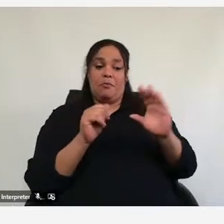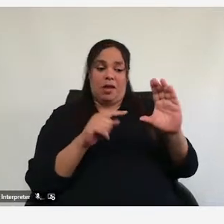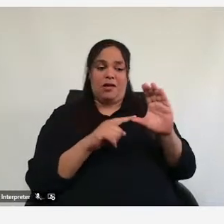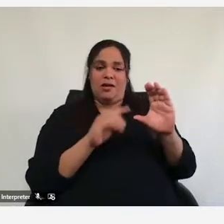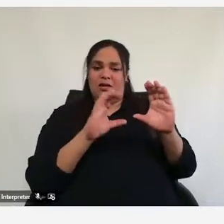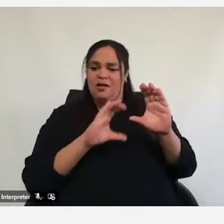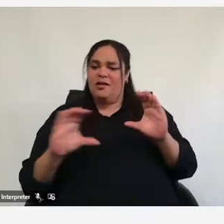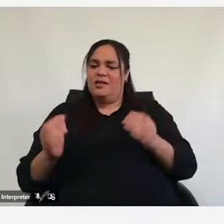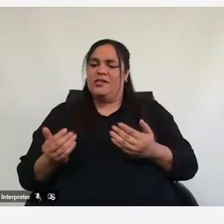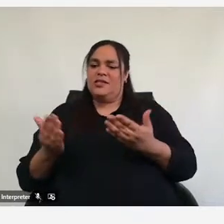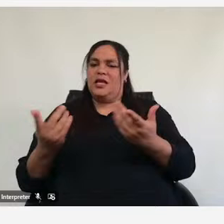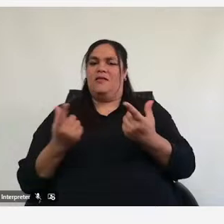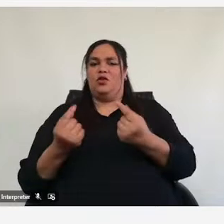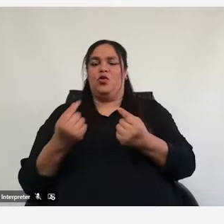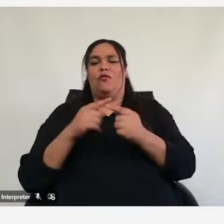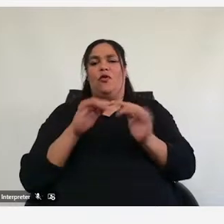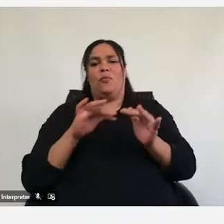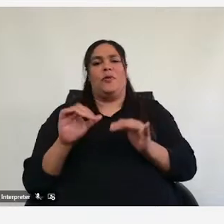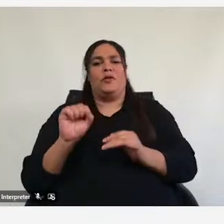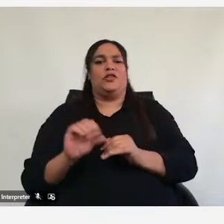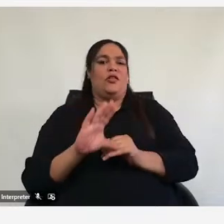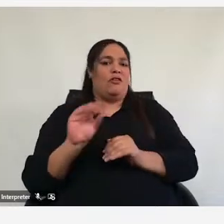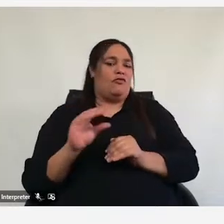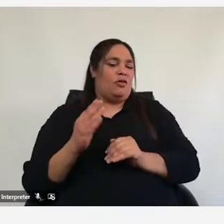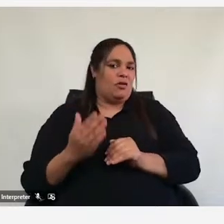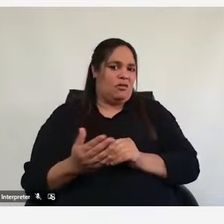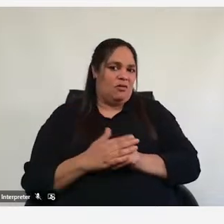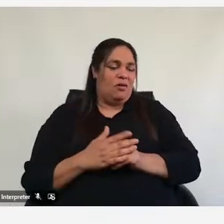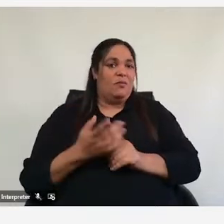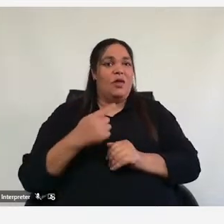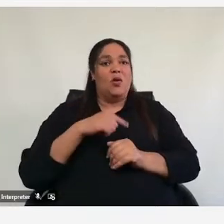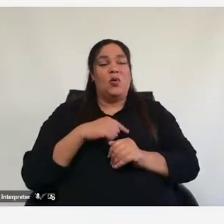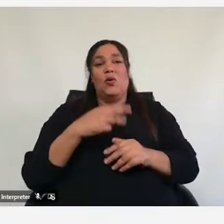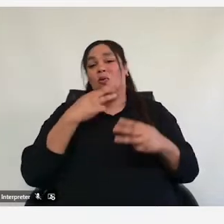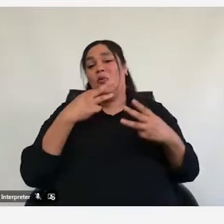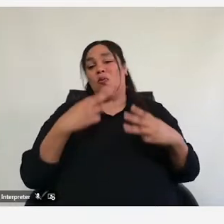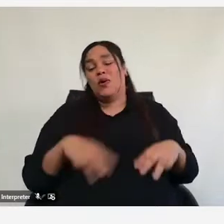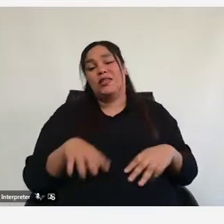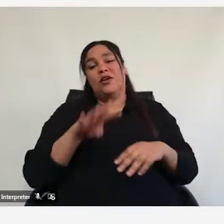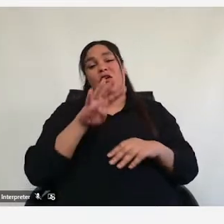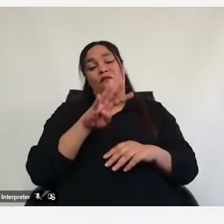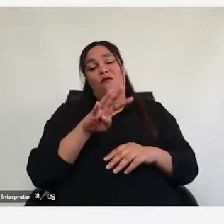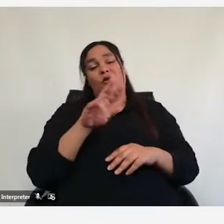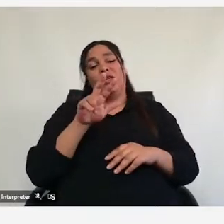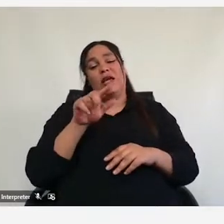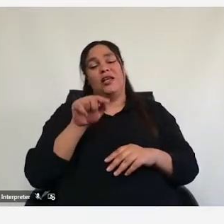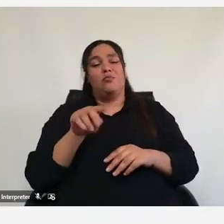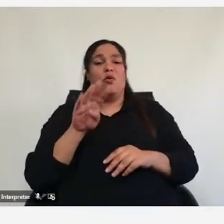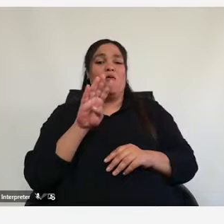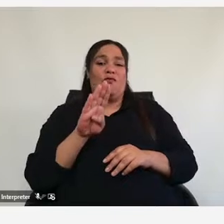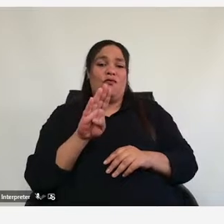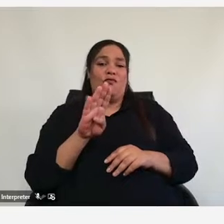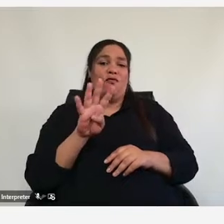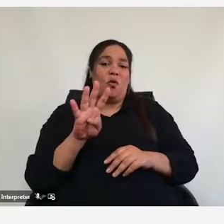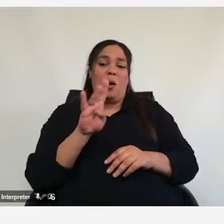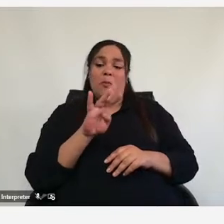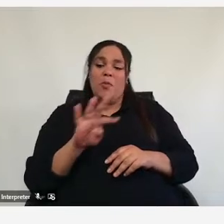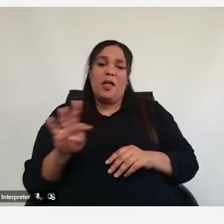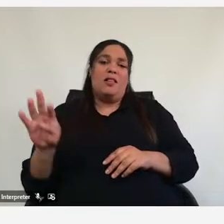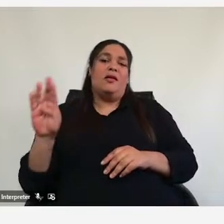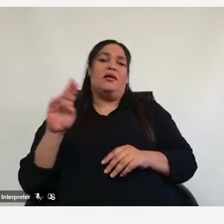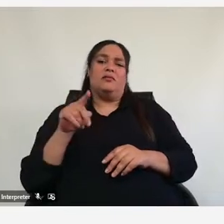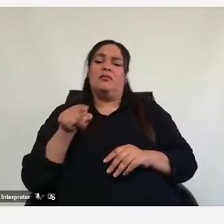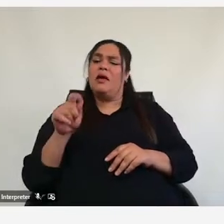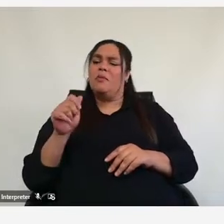service delivery for the people of South Africa. We wasted 48.4 billion rand that could have